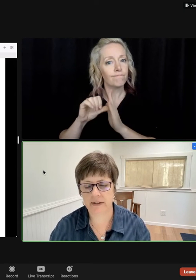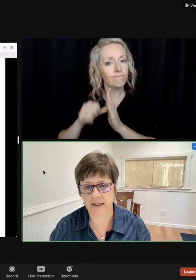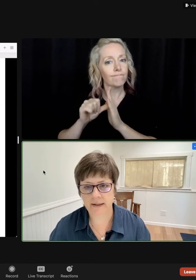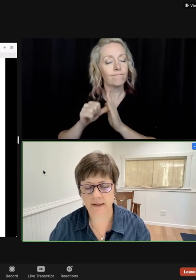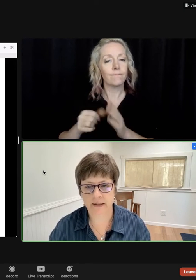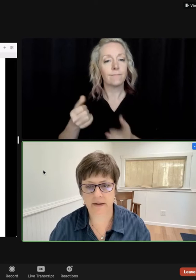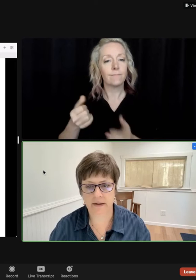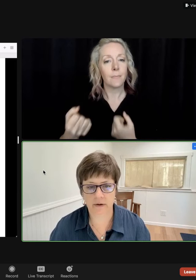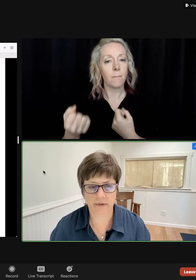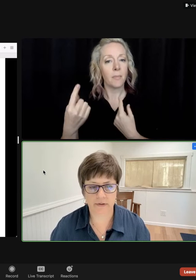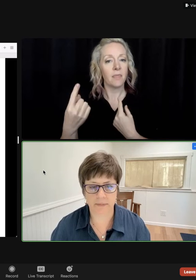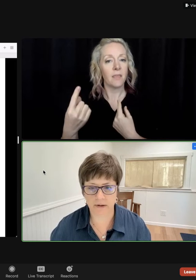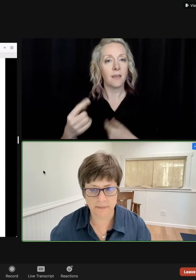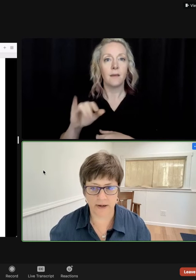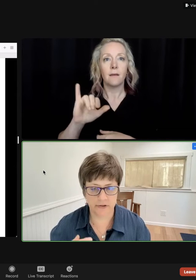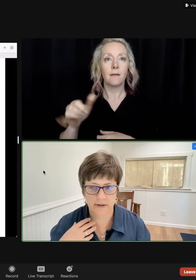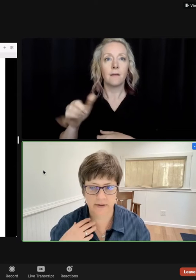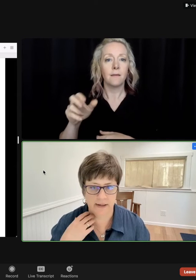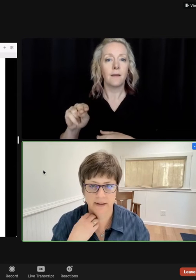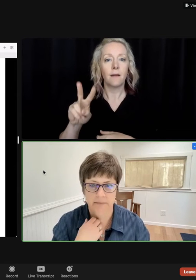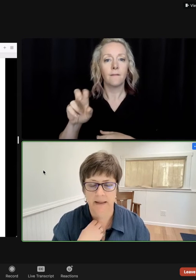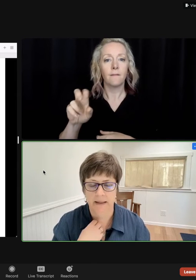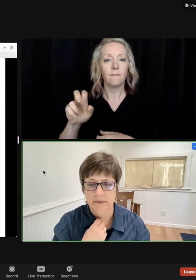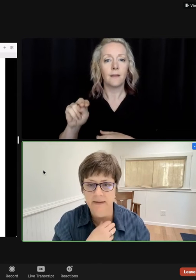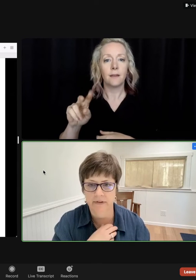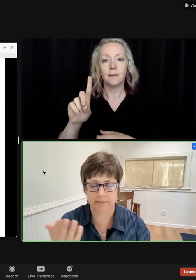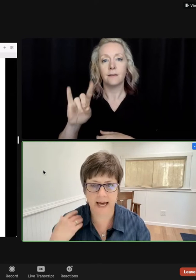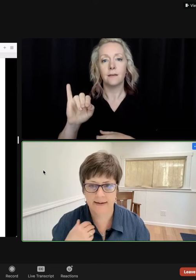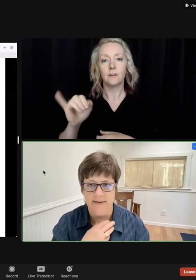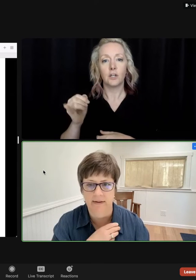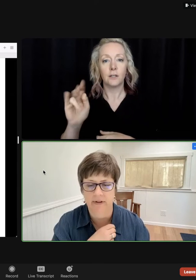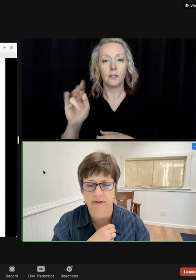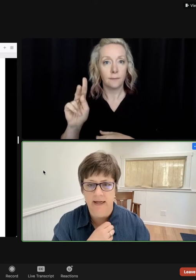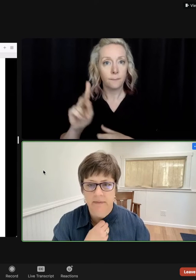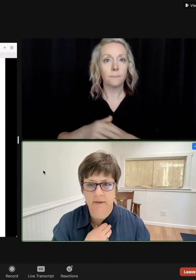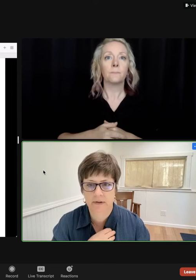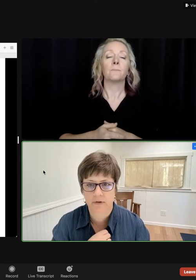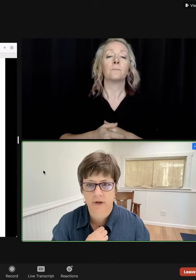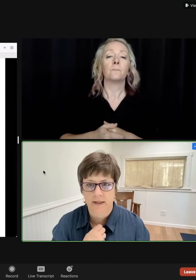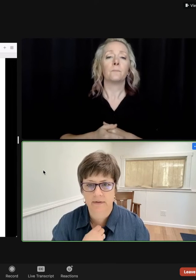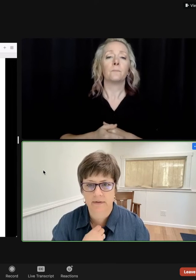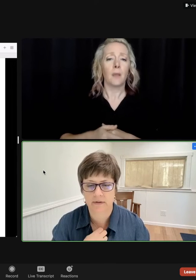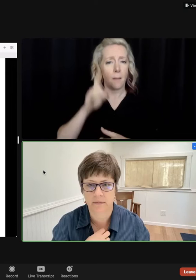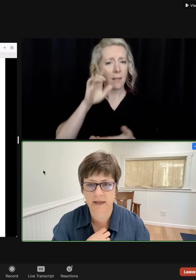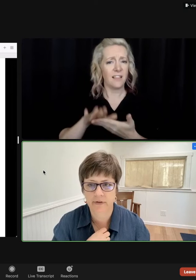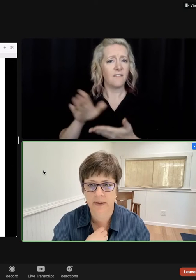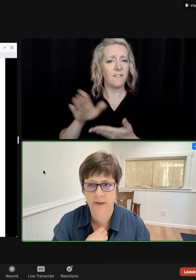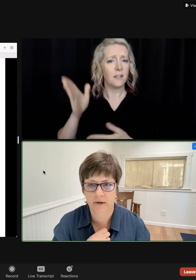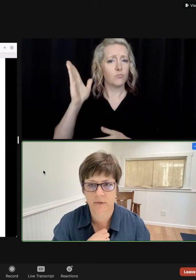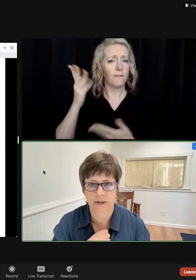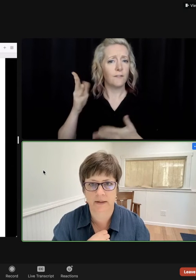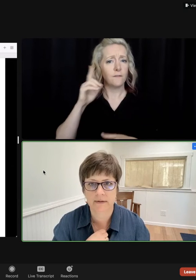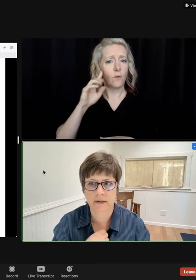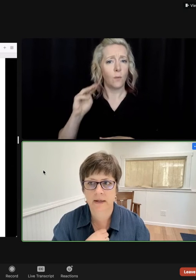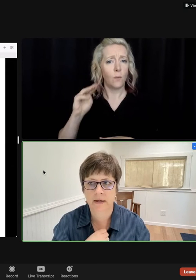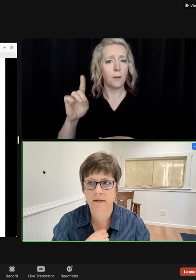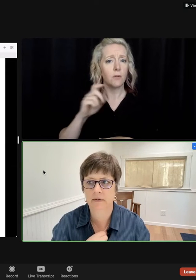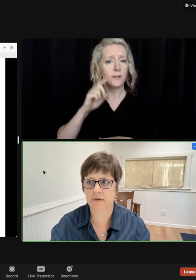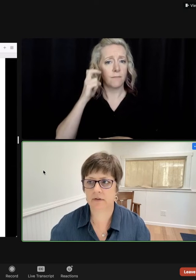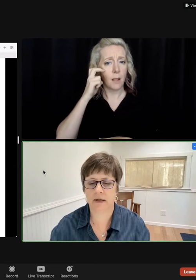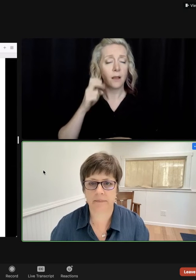Jan van Dyke. And I know that the Maryland Project, I believe in the past has even had him come and do trainings. And so many of you may know who he